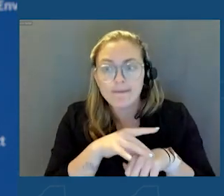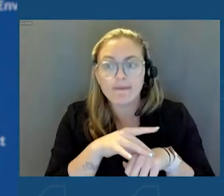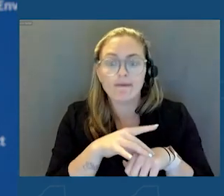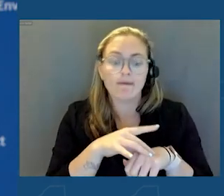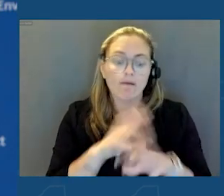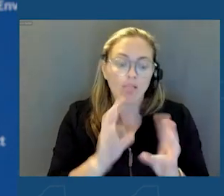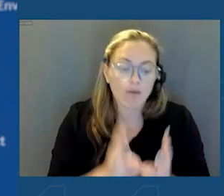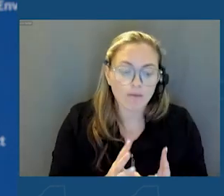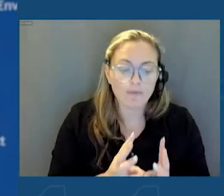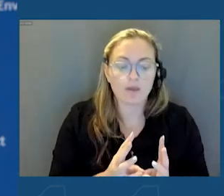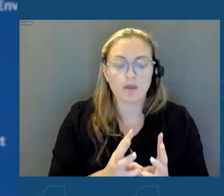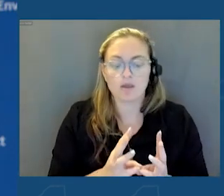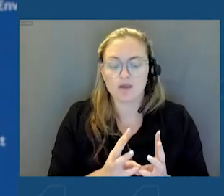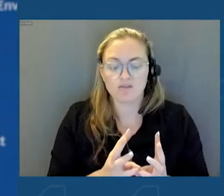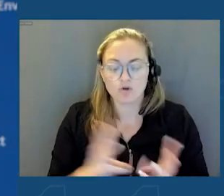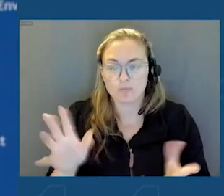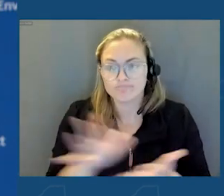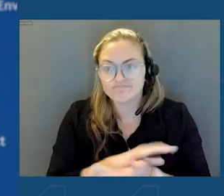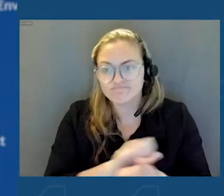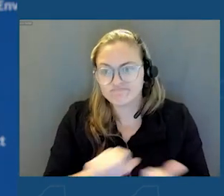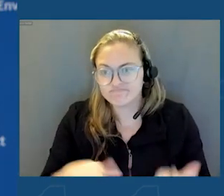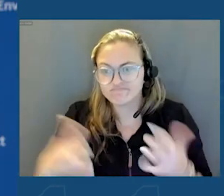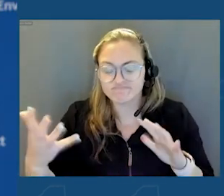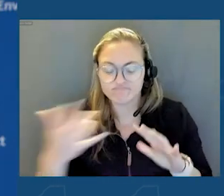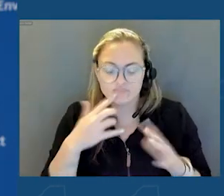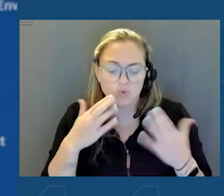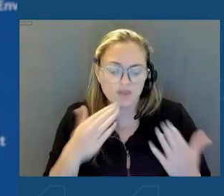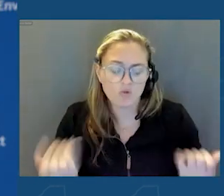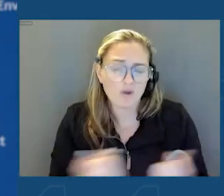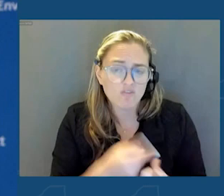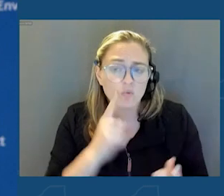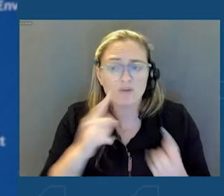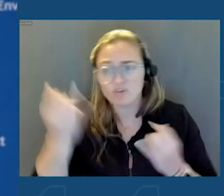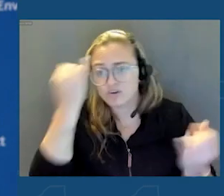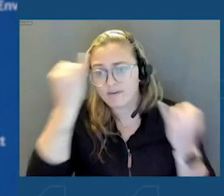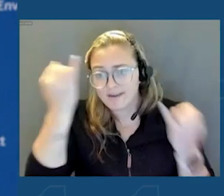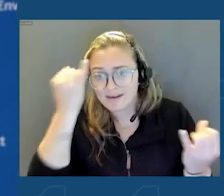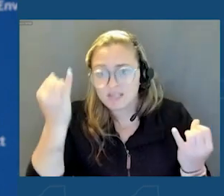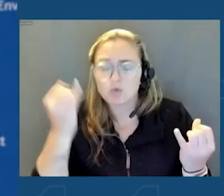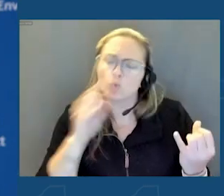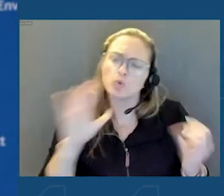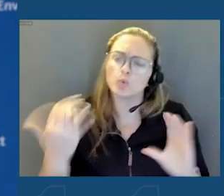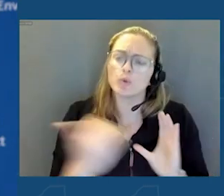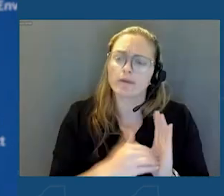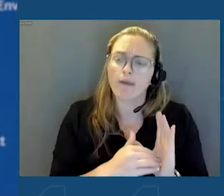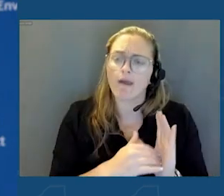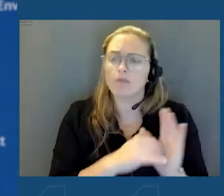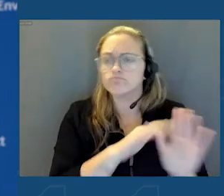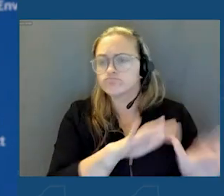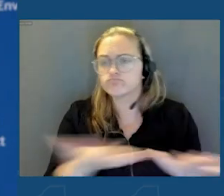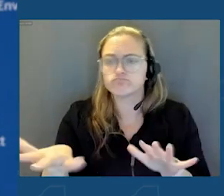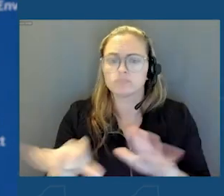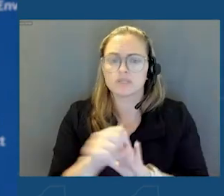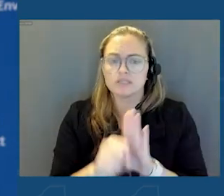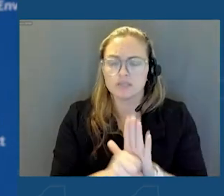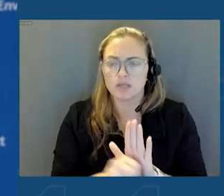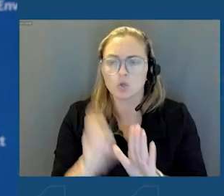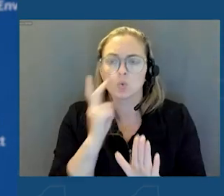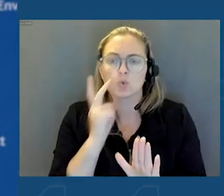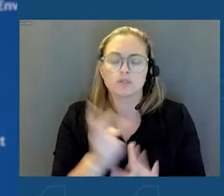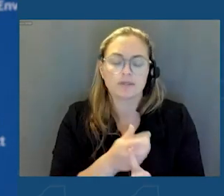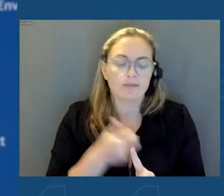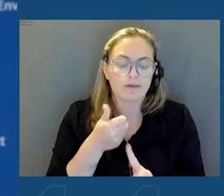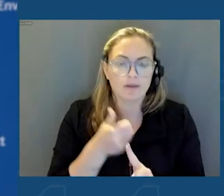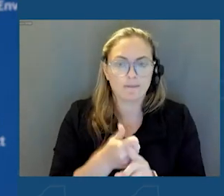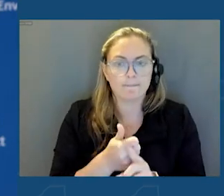up in smoke. So I want to thank everybody for bringing your ideas to this forum. We'll be doing this again all over the state. You'll see the impact of